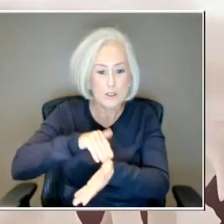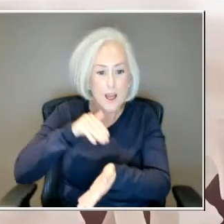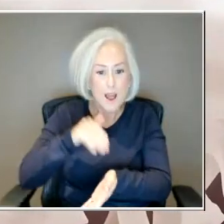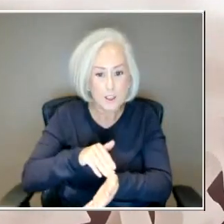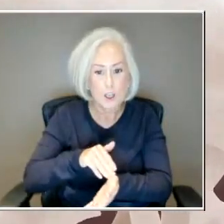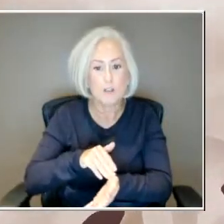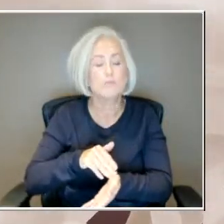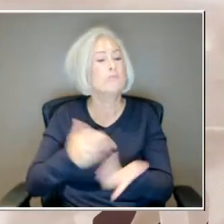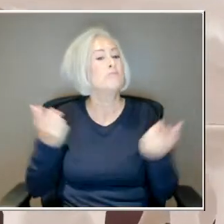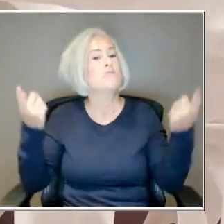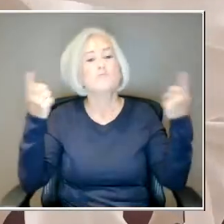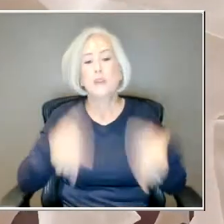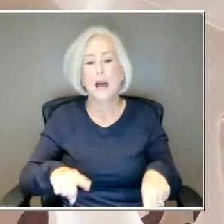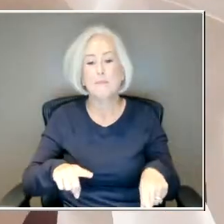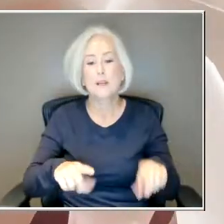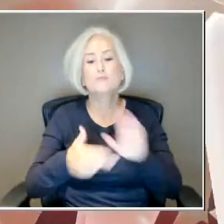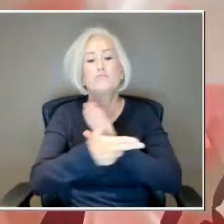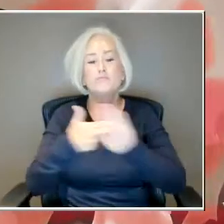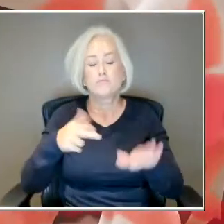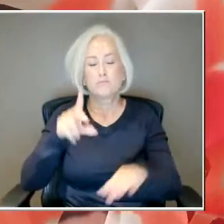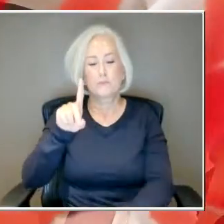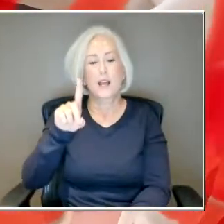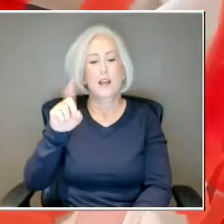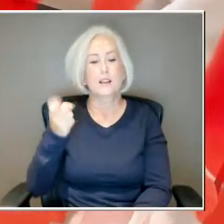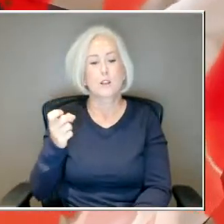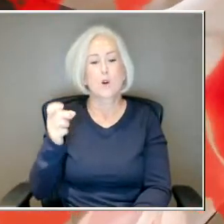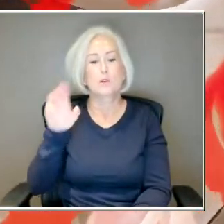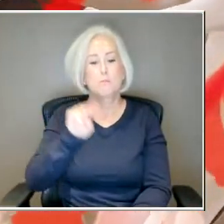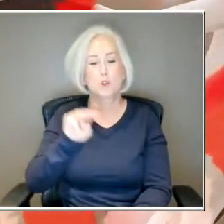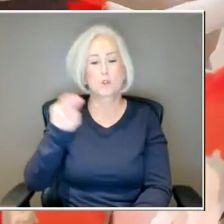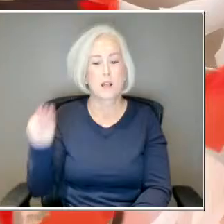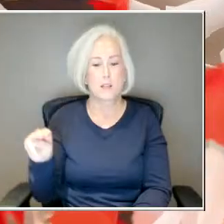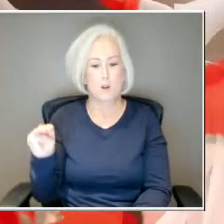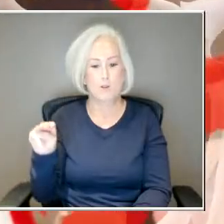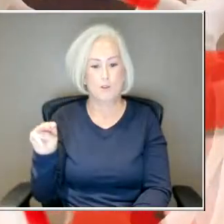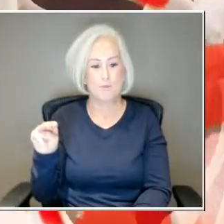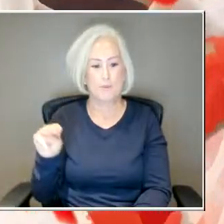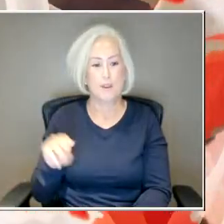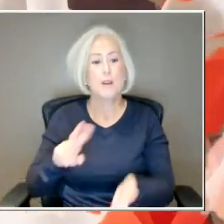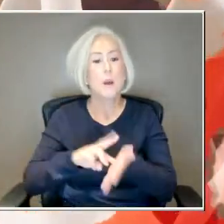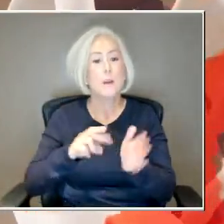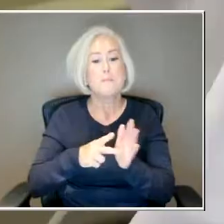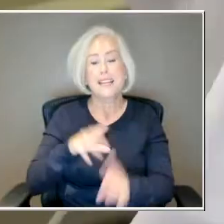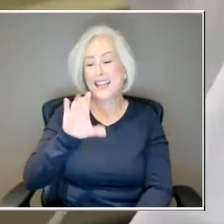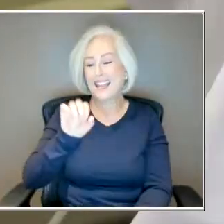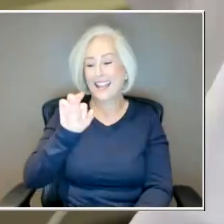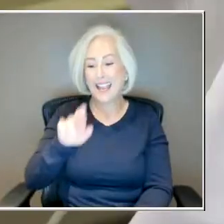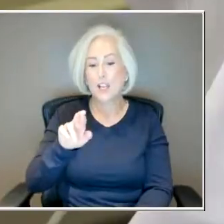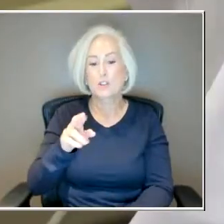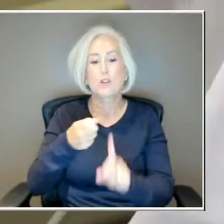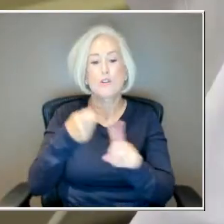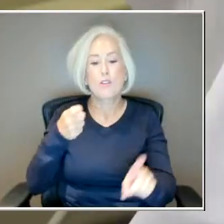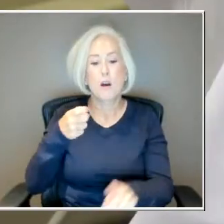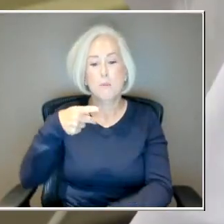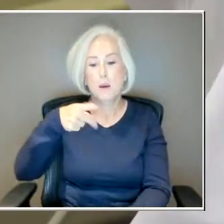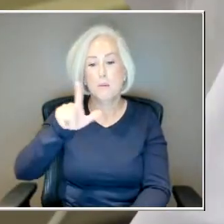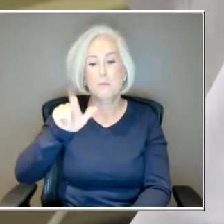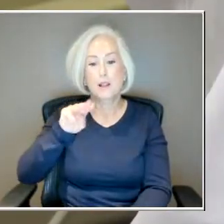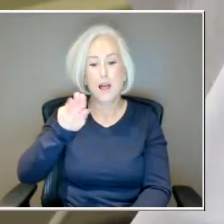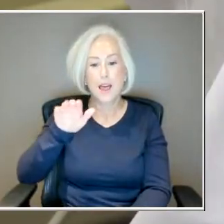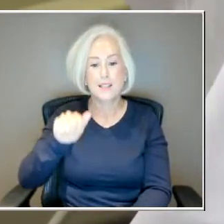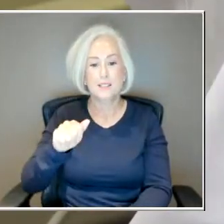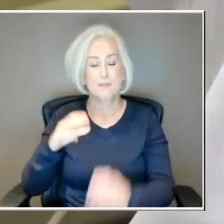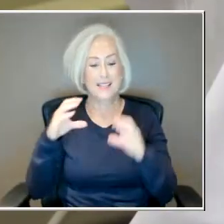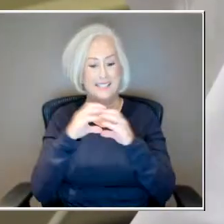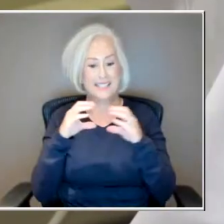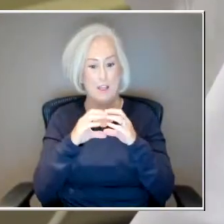multiple myeloma. Multiple myeloma, cancer of the plasma cells in his bone marrow. Had I not had that tick bite, I wouldn't have